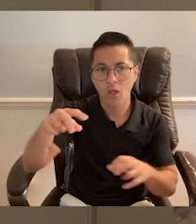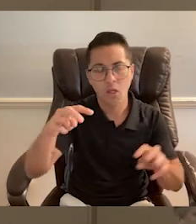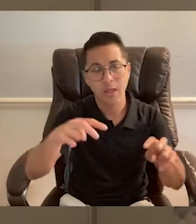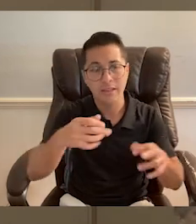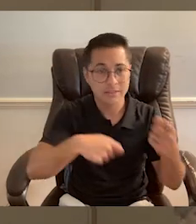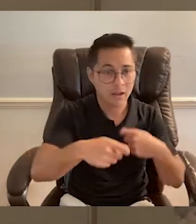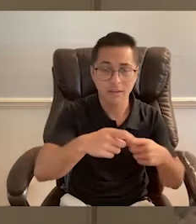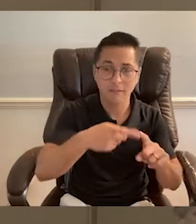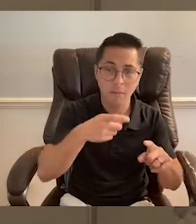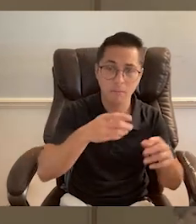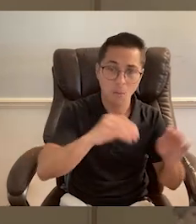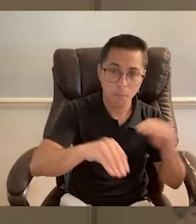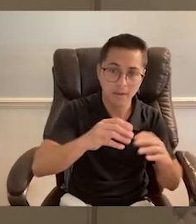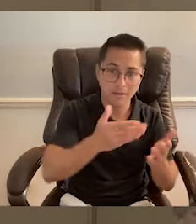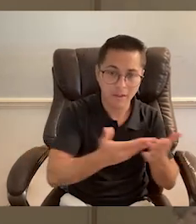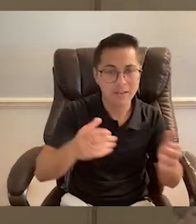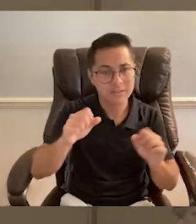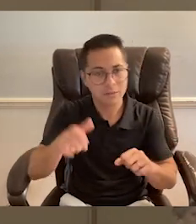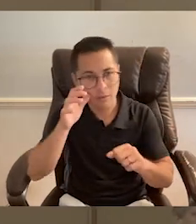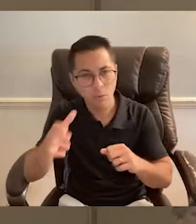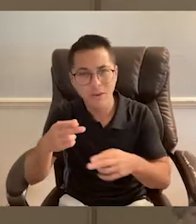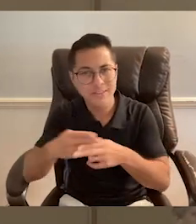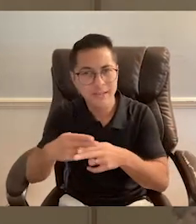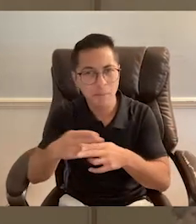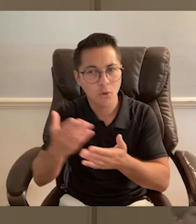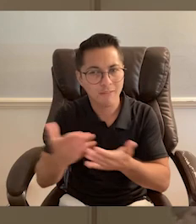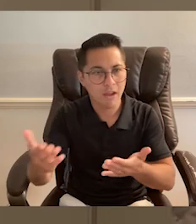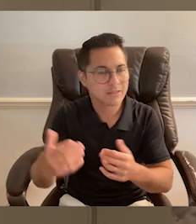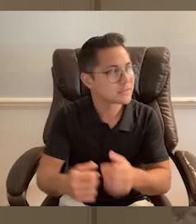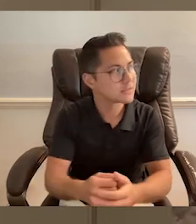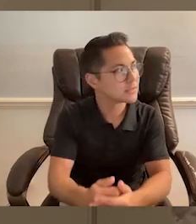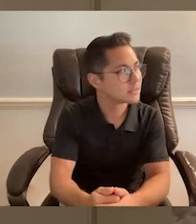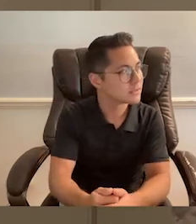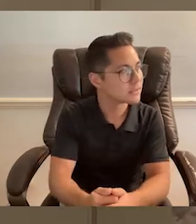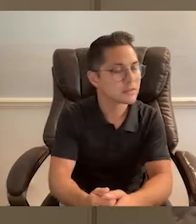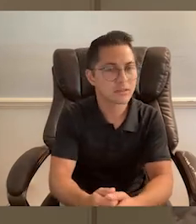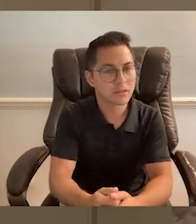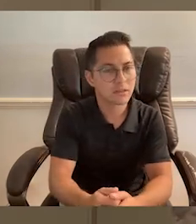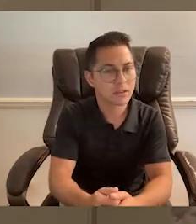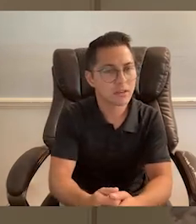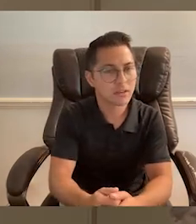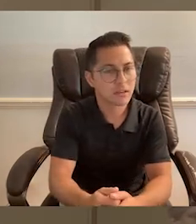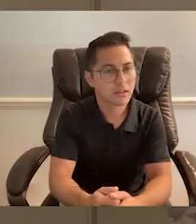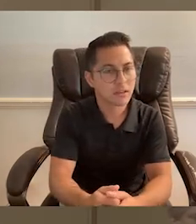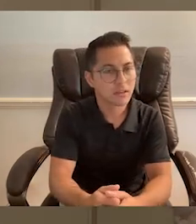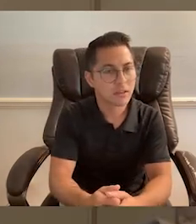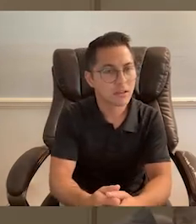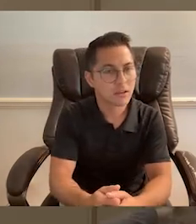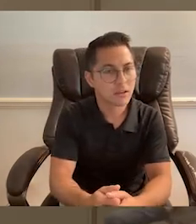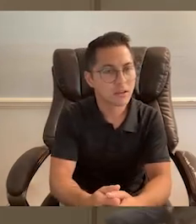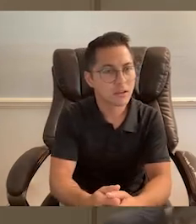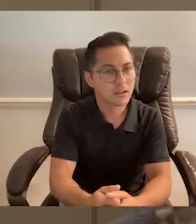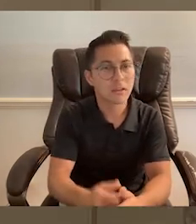went, but it's in the VA right across from USF campus. There are 2 people at least that are working on that front. Yes, ma'am.